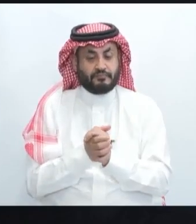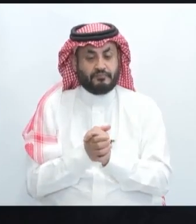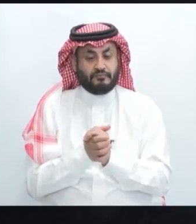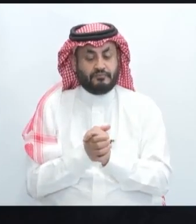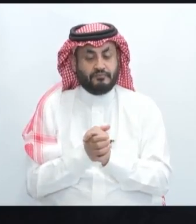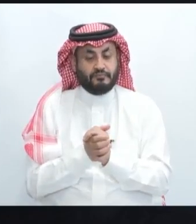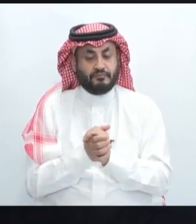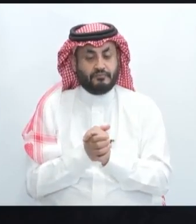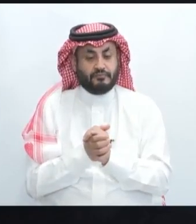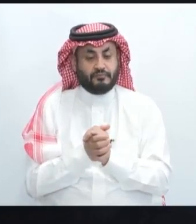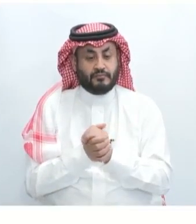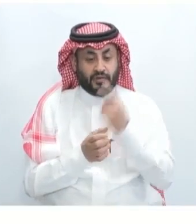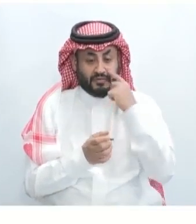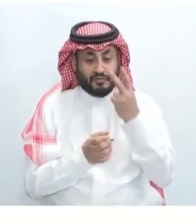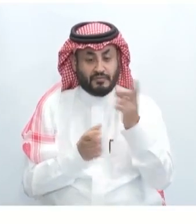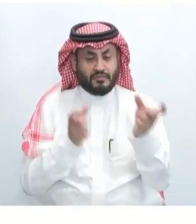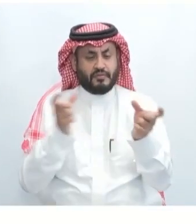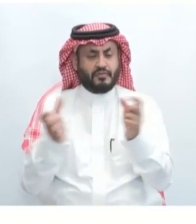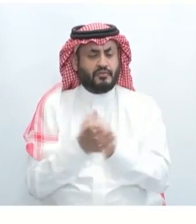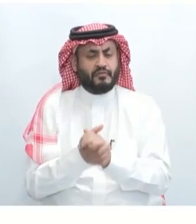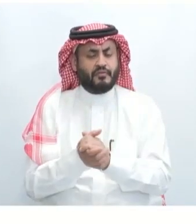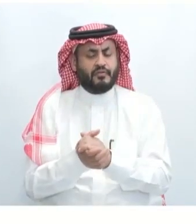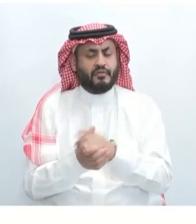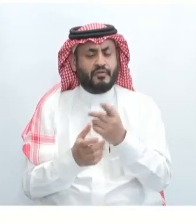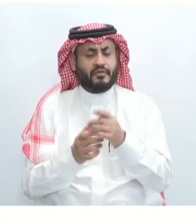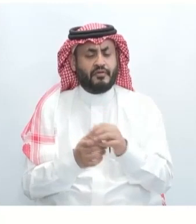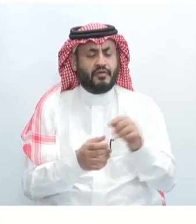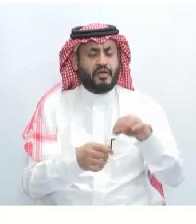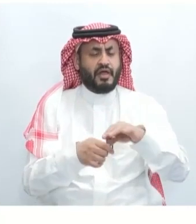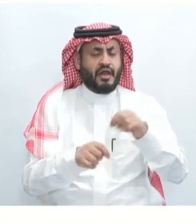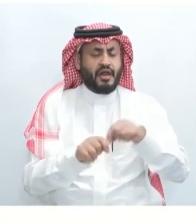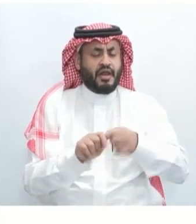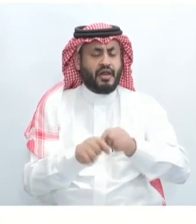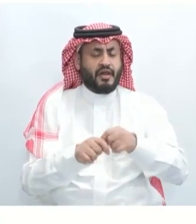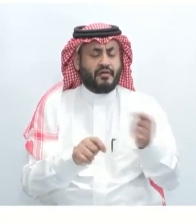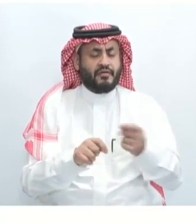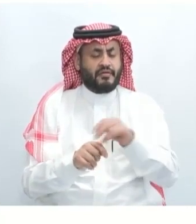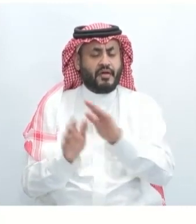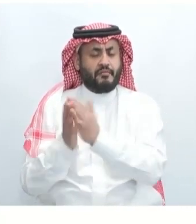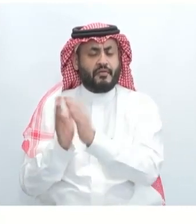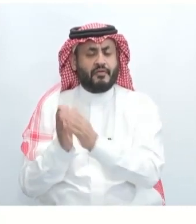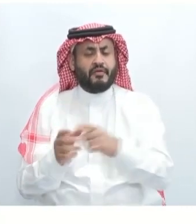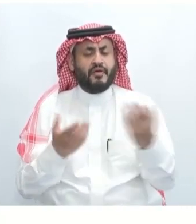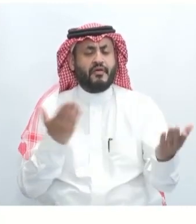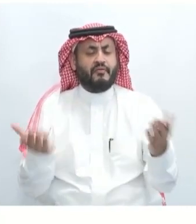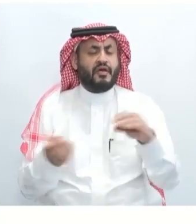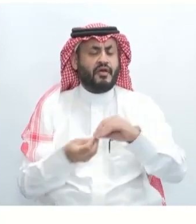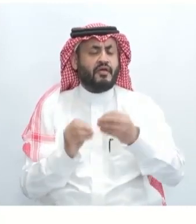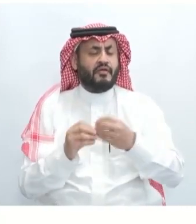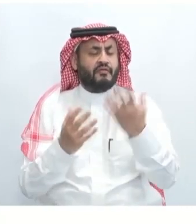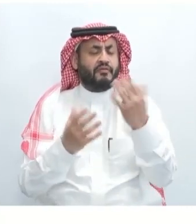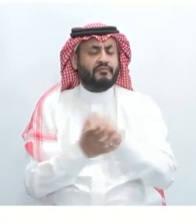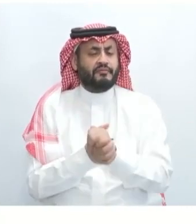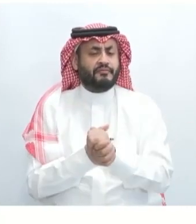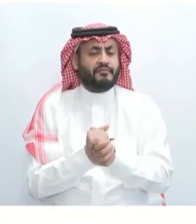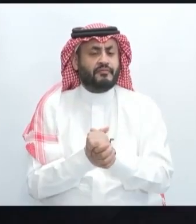now we have 2 pictures here, okay? So we have some pencils here, and we have some books here, okay? Can you tell